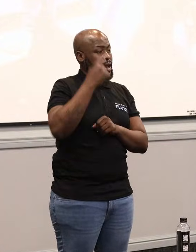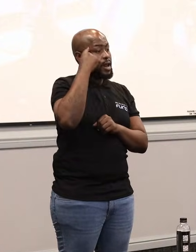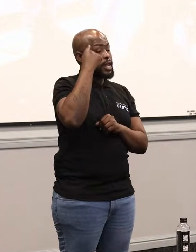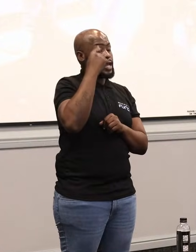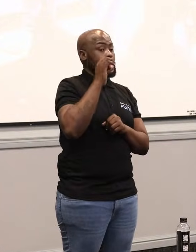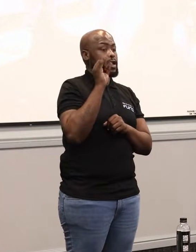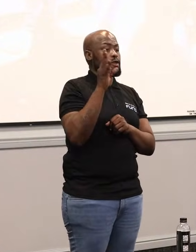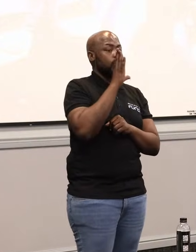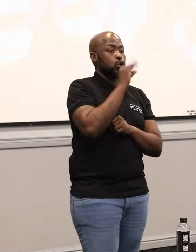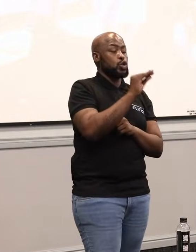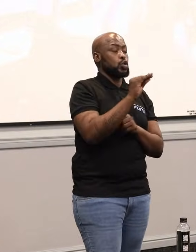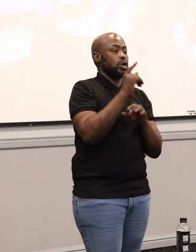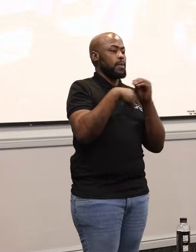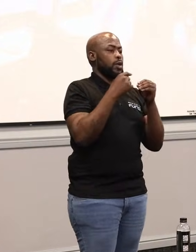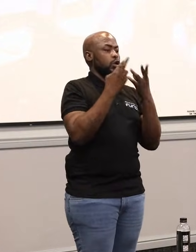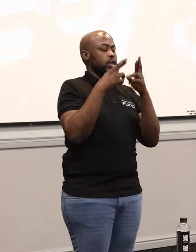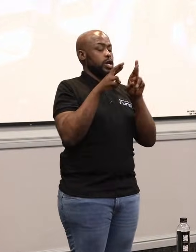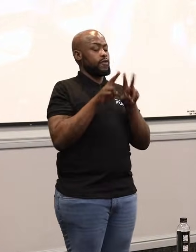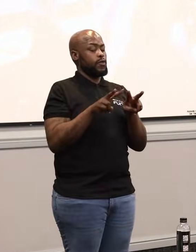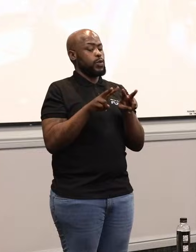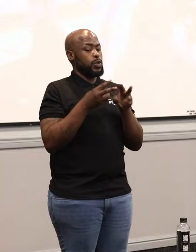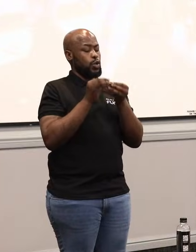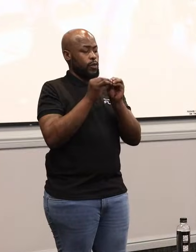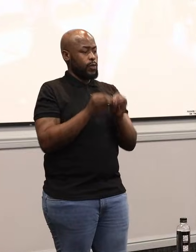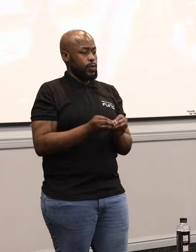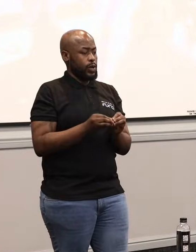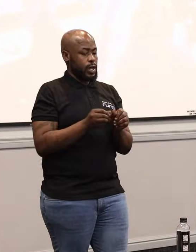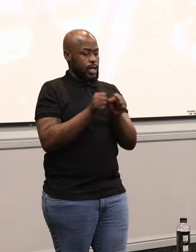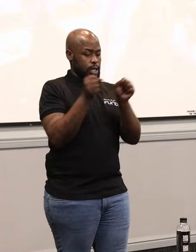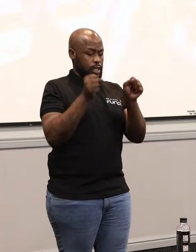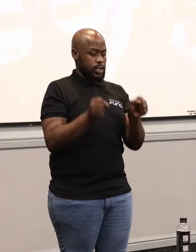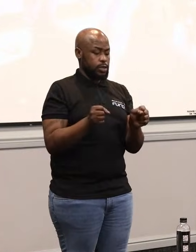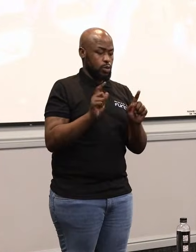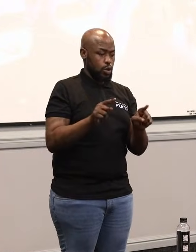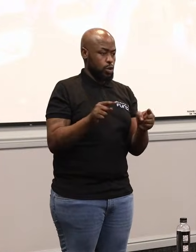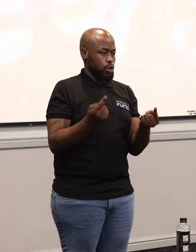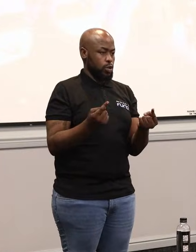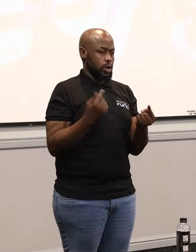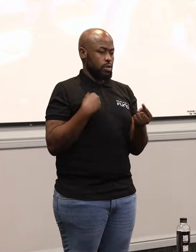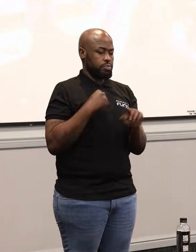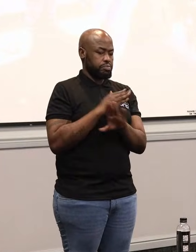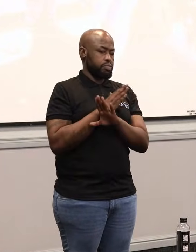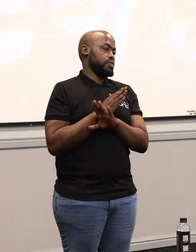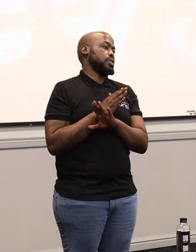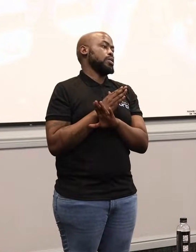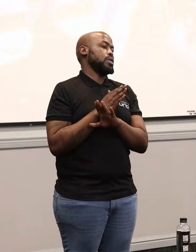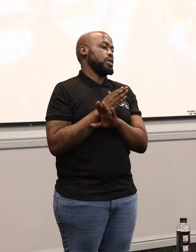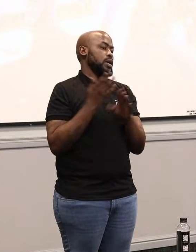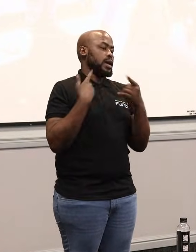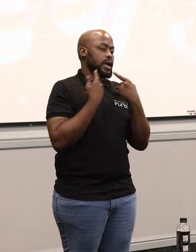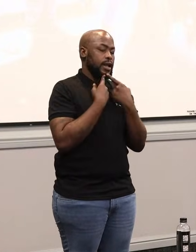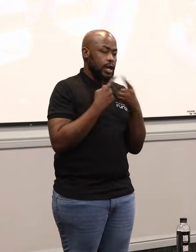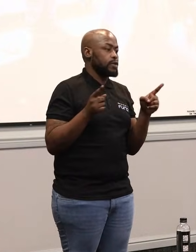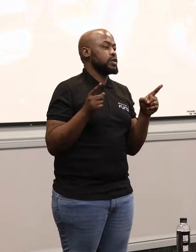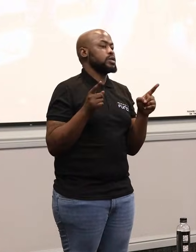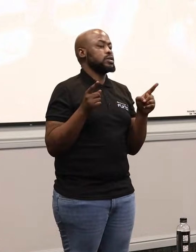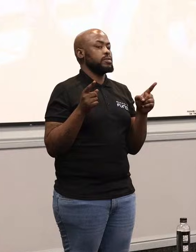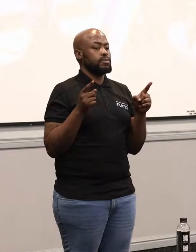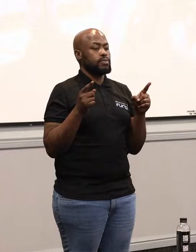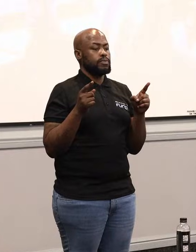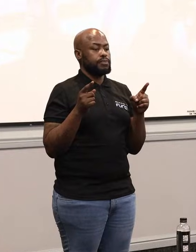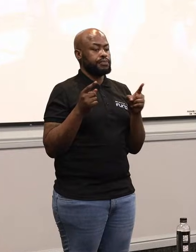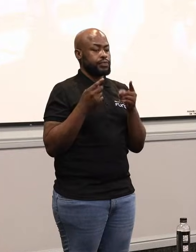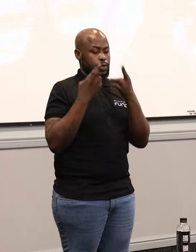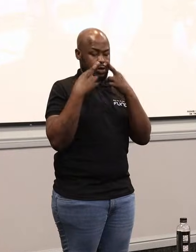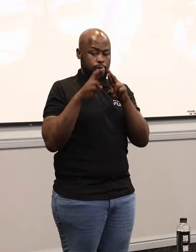about reviewing and or revising the model, you can't avoid addressing the